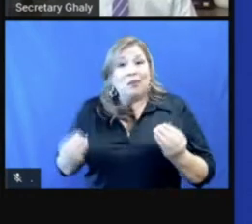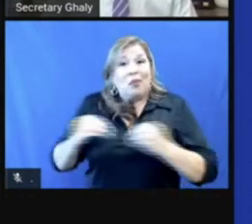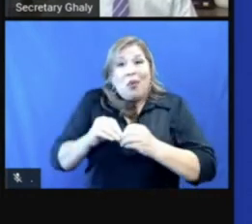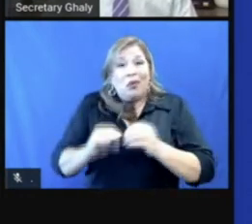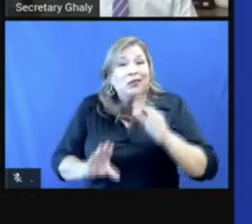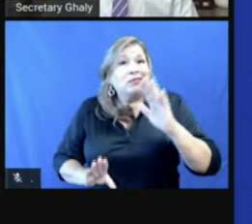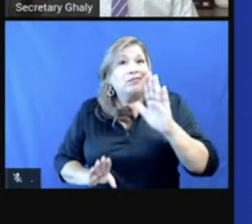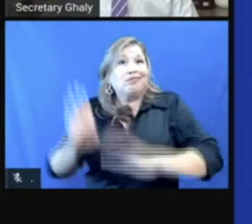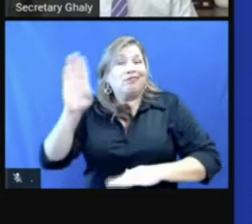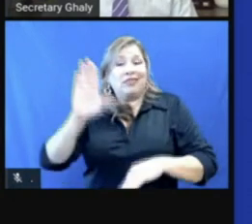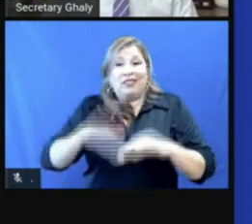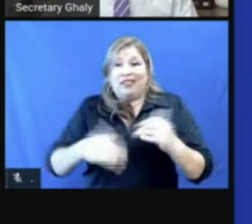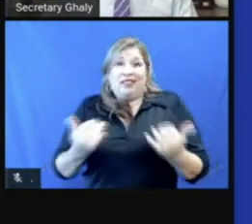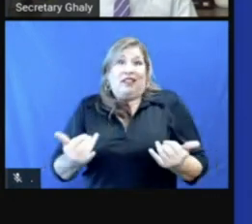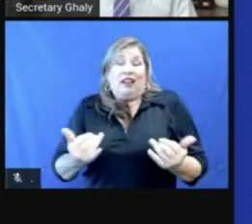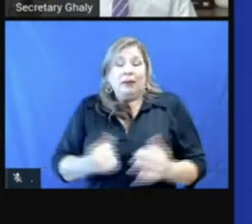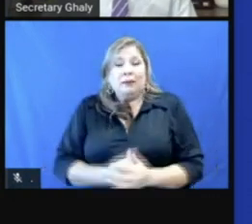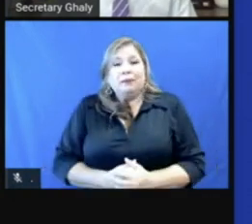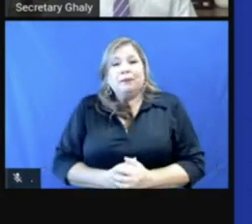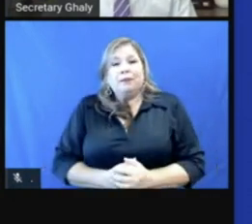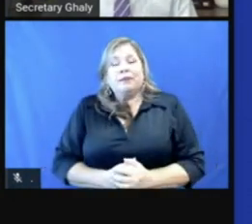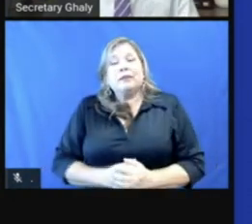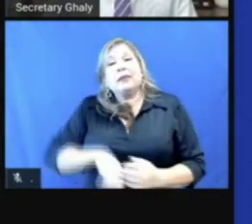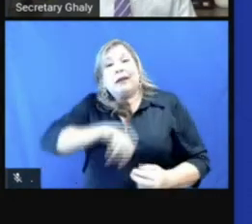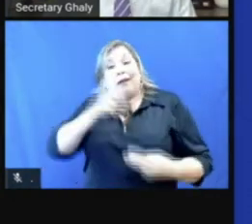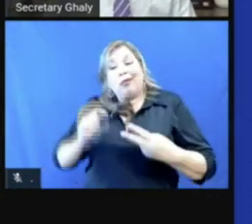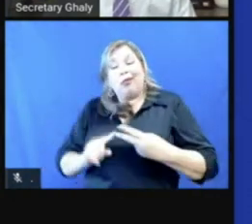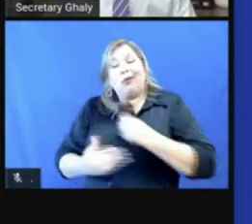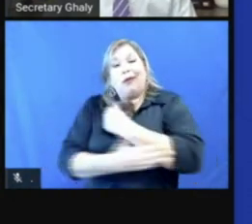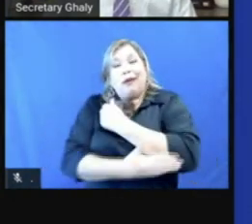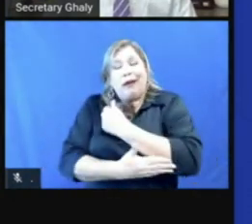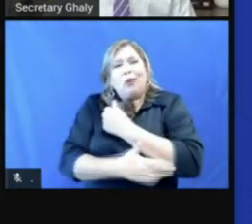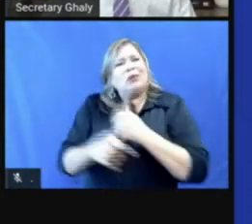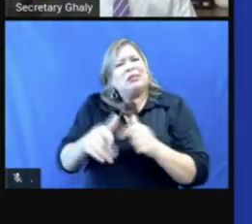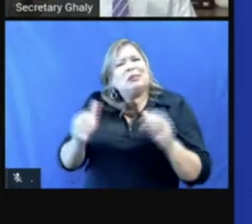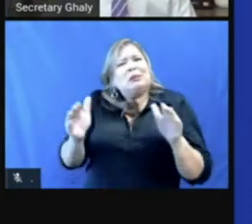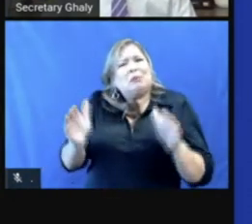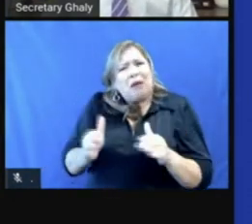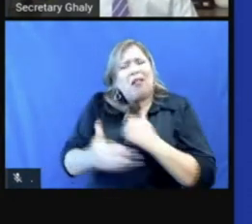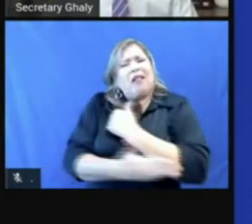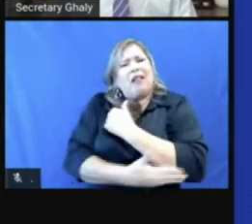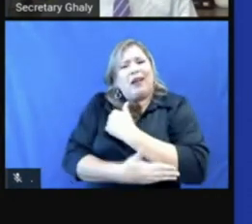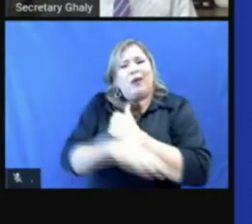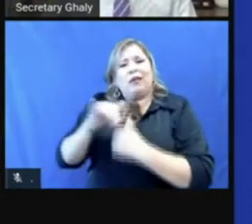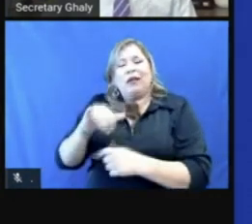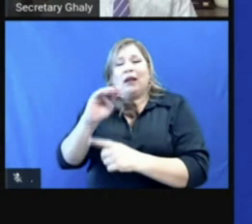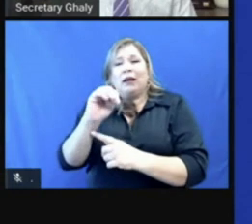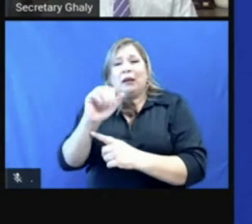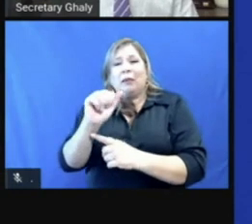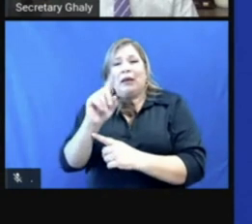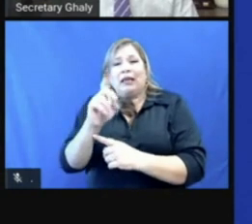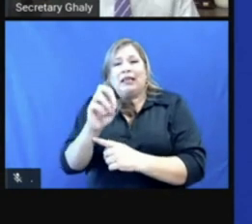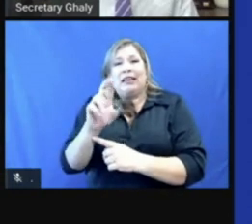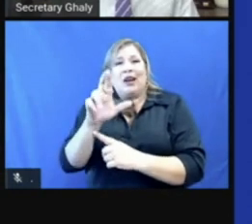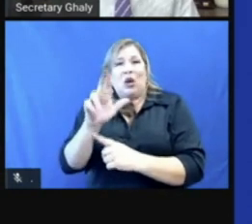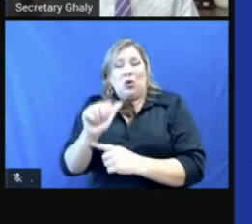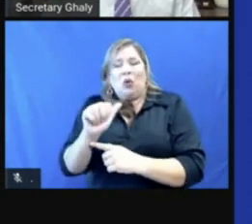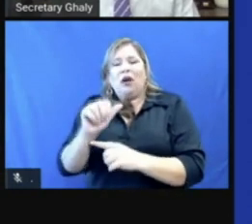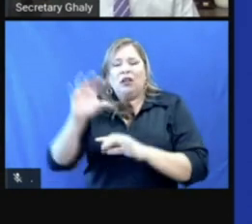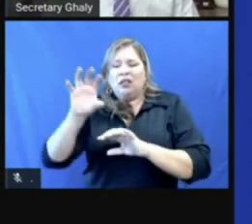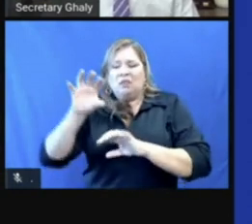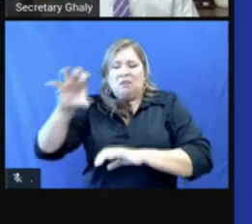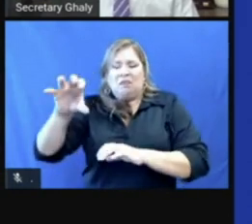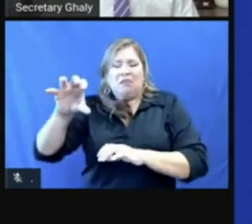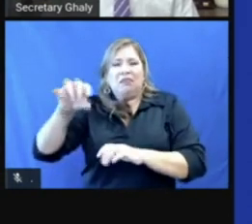this report today. Madera County, sure, smaller county versus LA, geographically separated, but